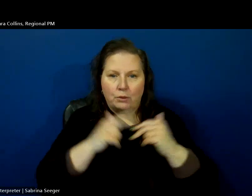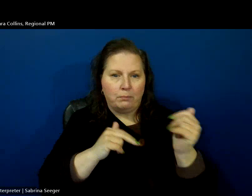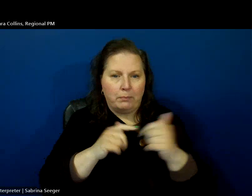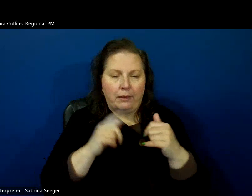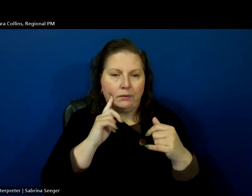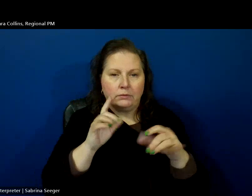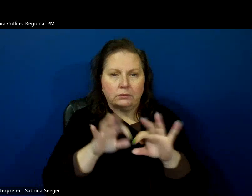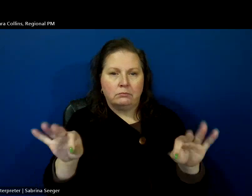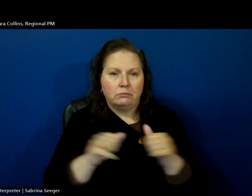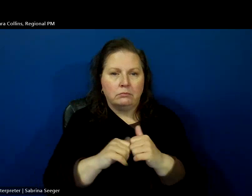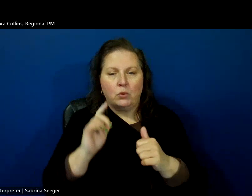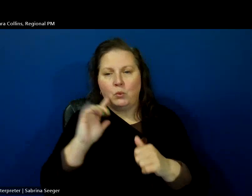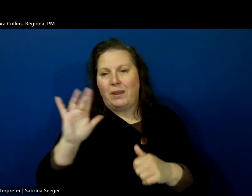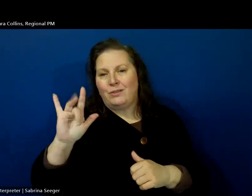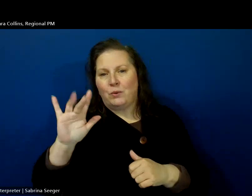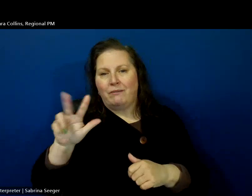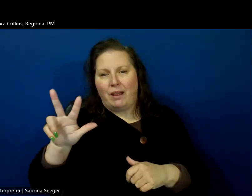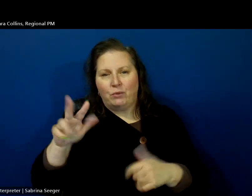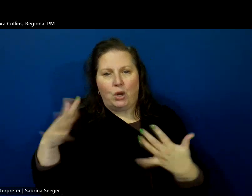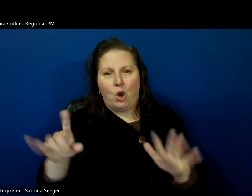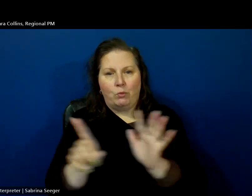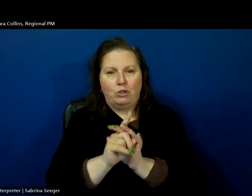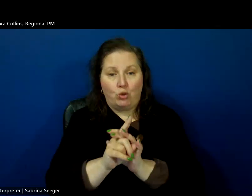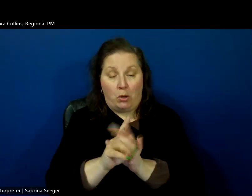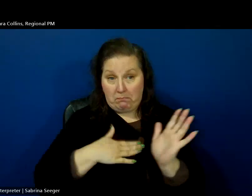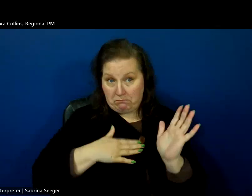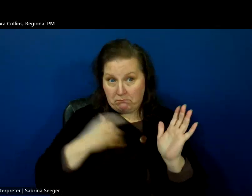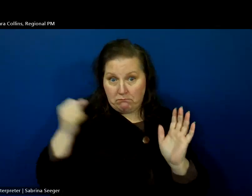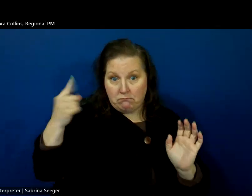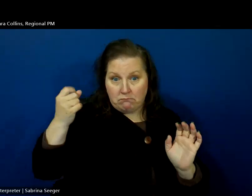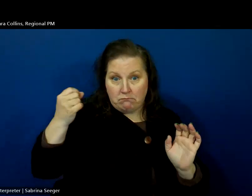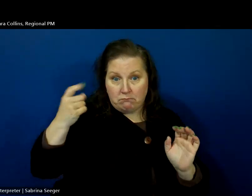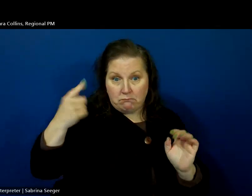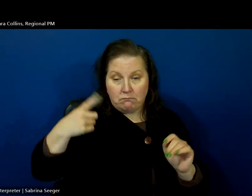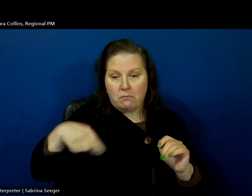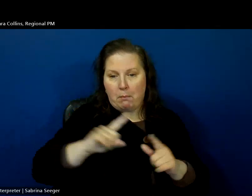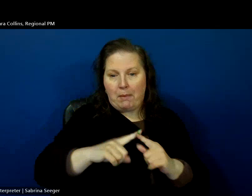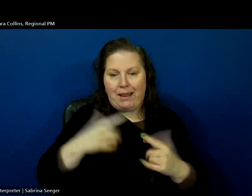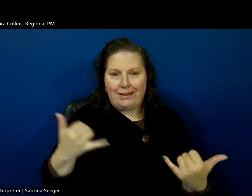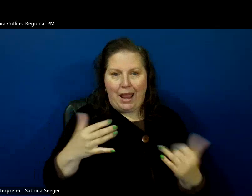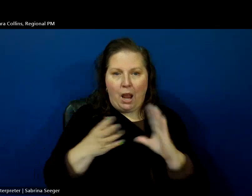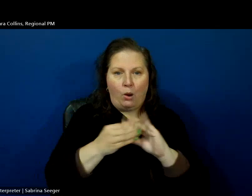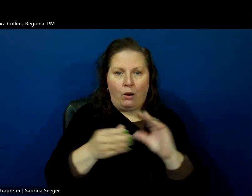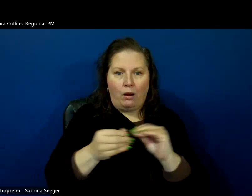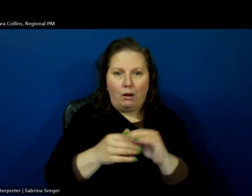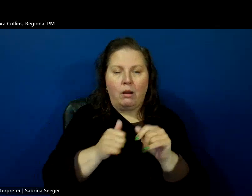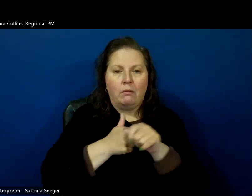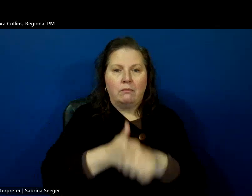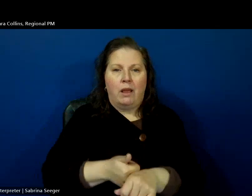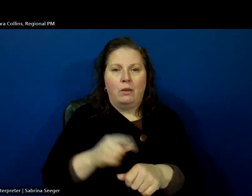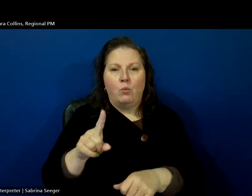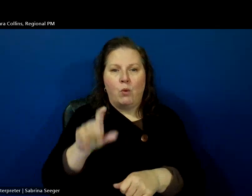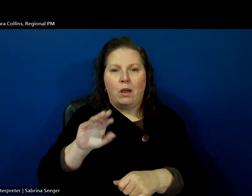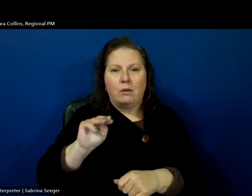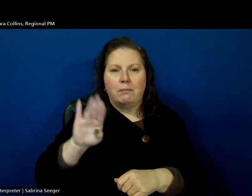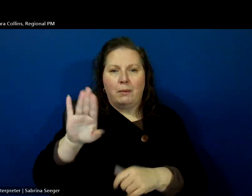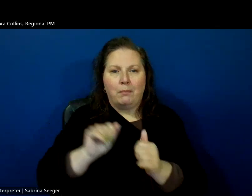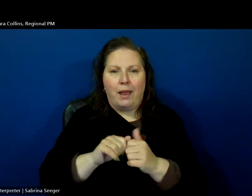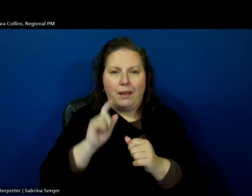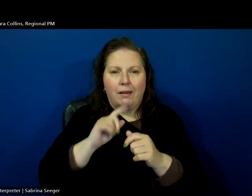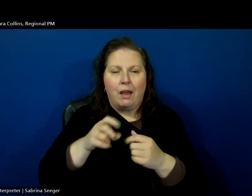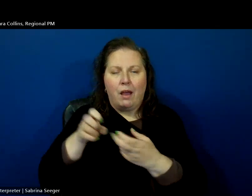areas where 25.3 was already present, is my understanding. And yet I'm hearing that we're on track to have 100 megabit symmetric,